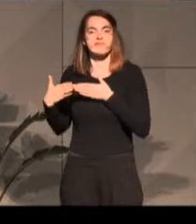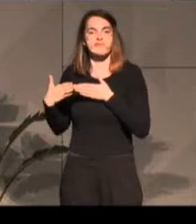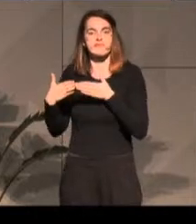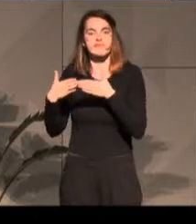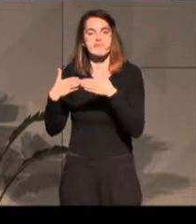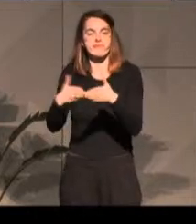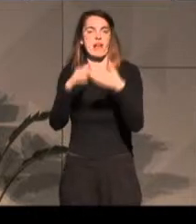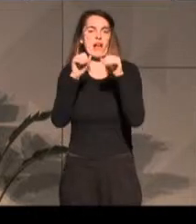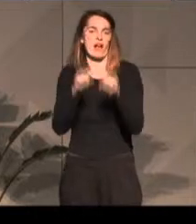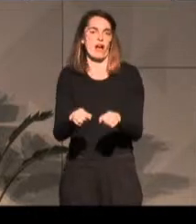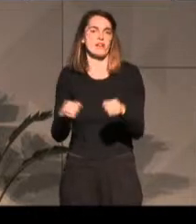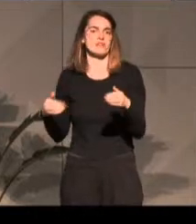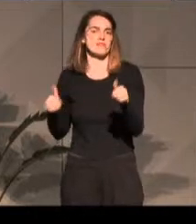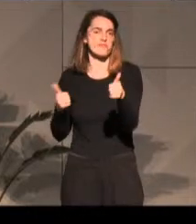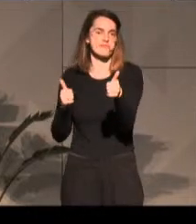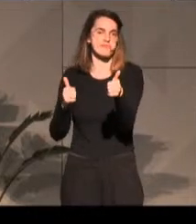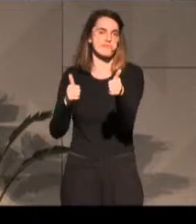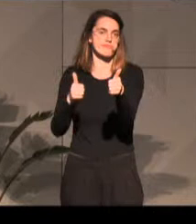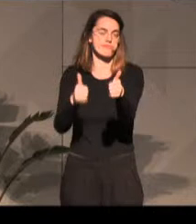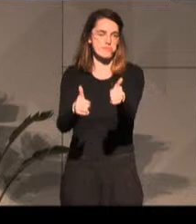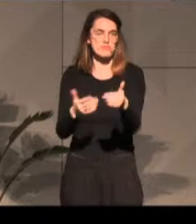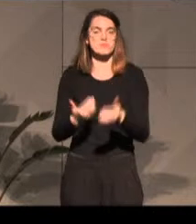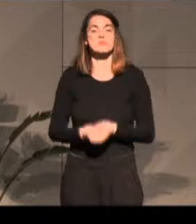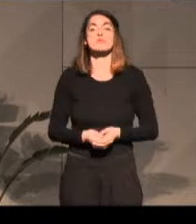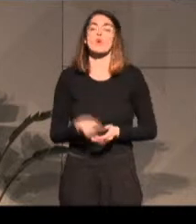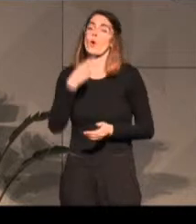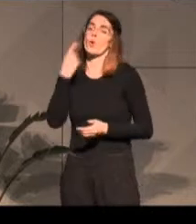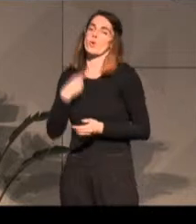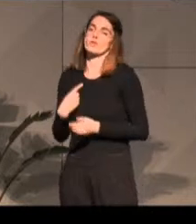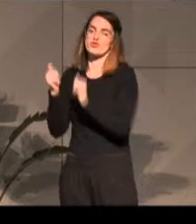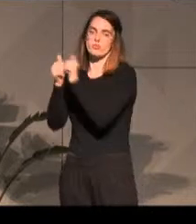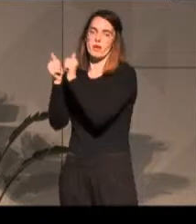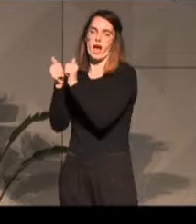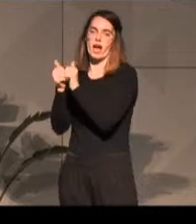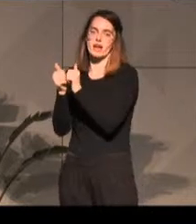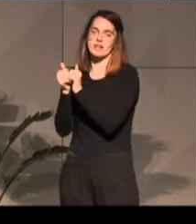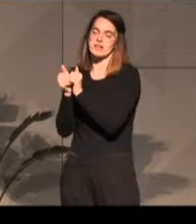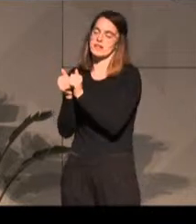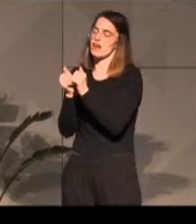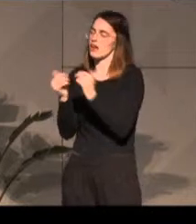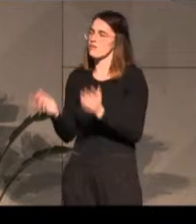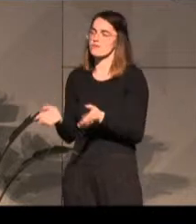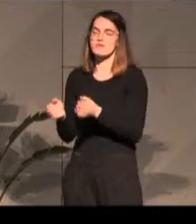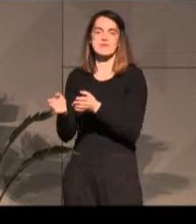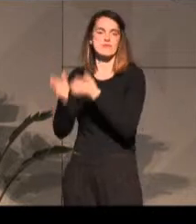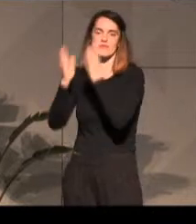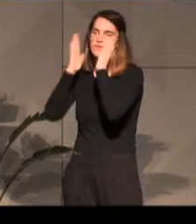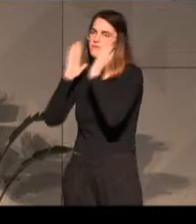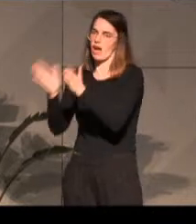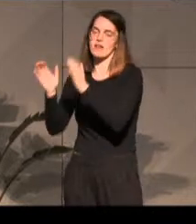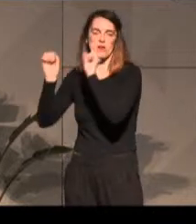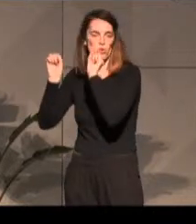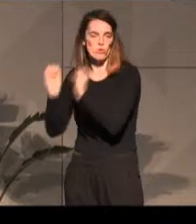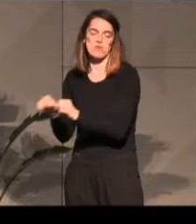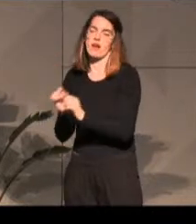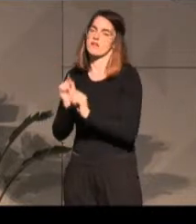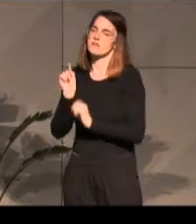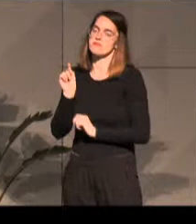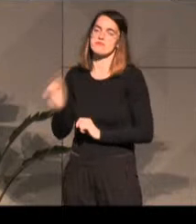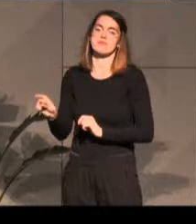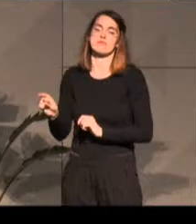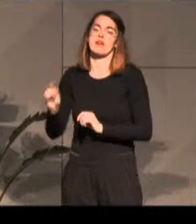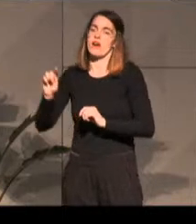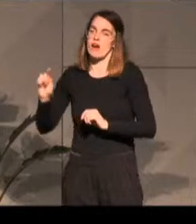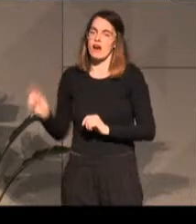so that they could support us to replace our team. And our very reliable Russian partners sent us